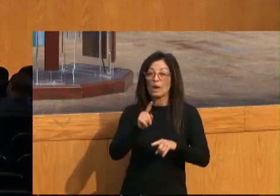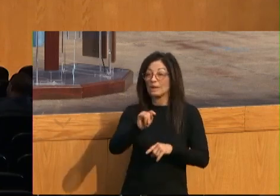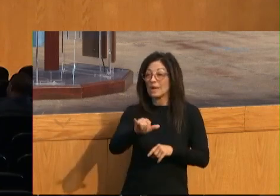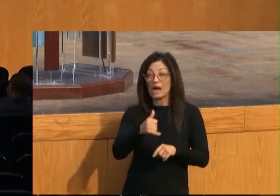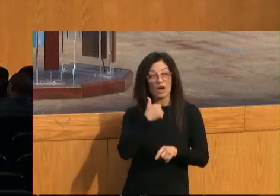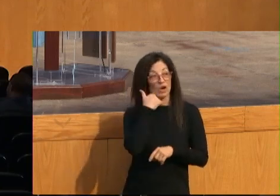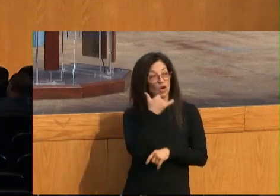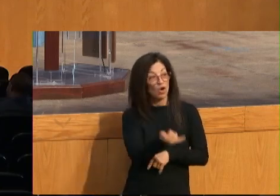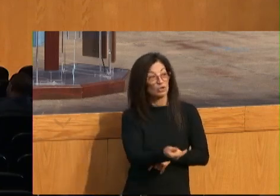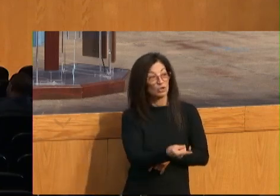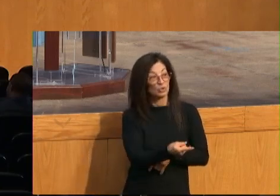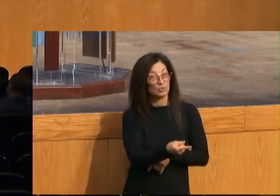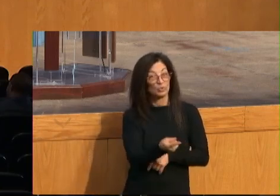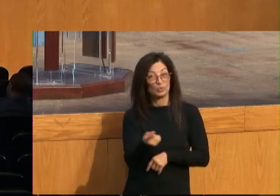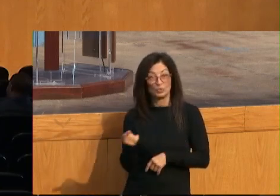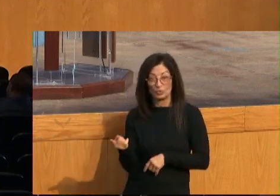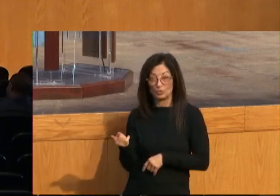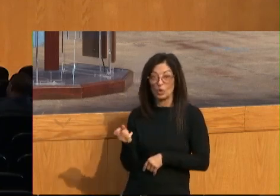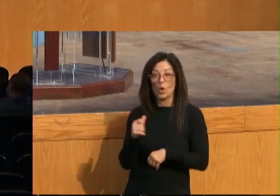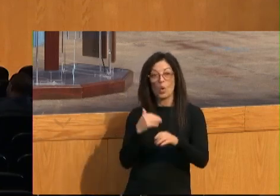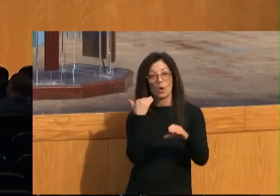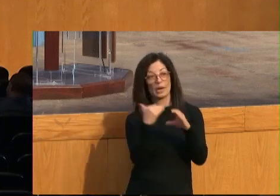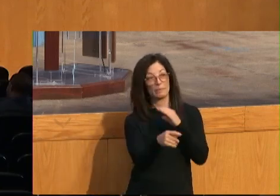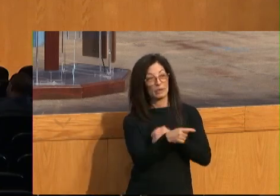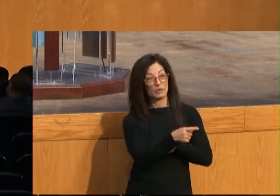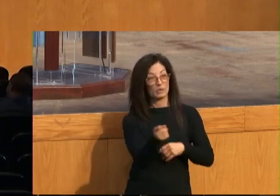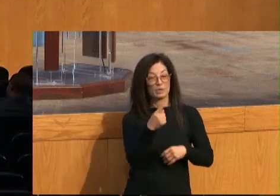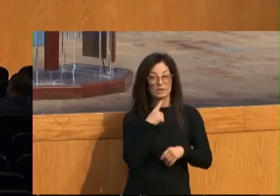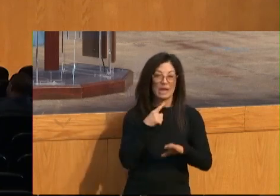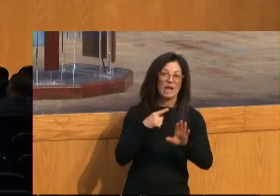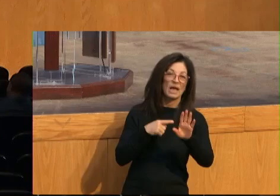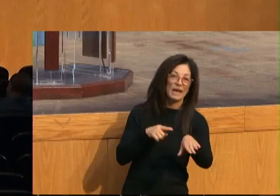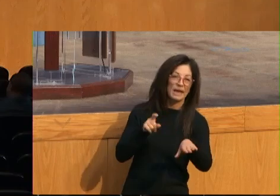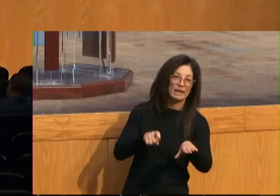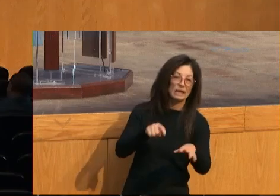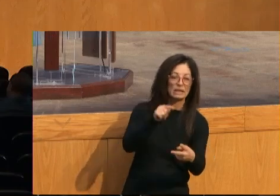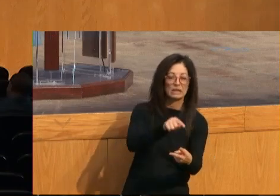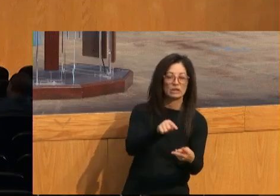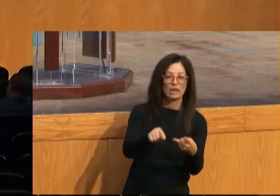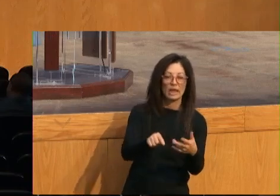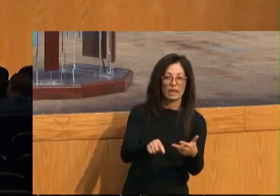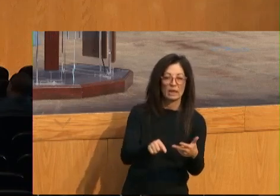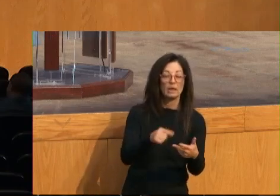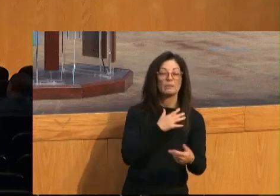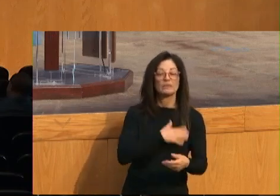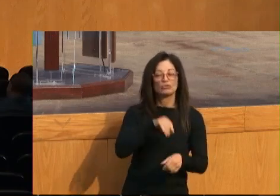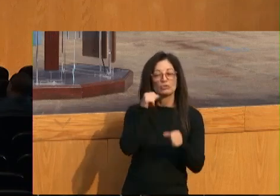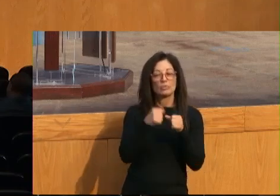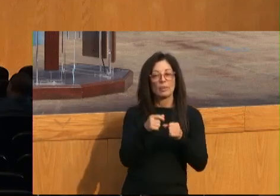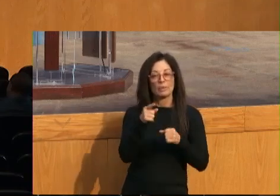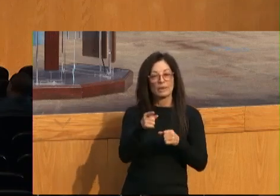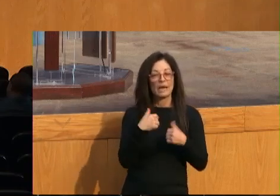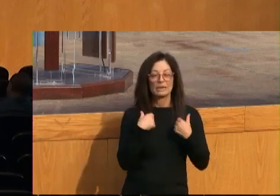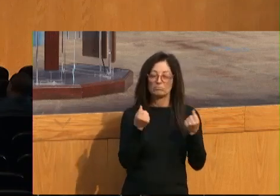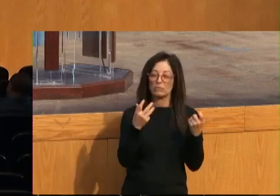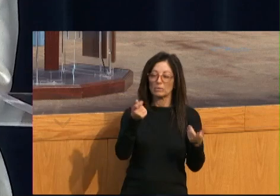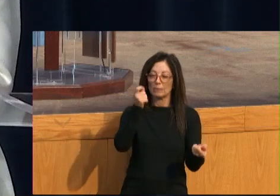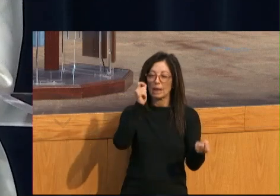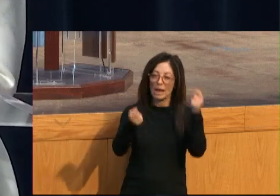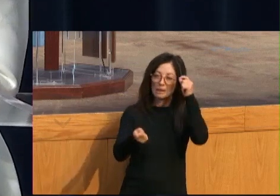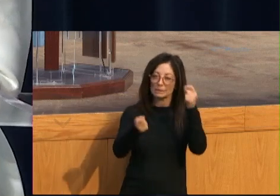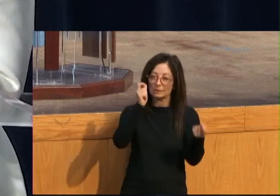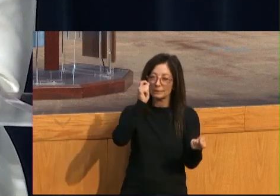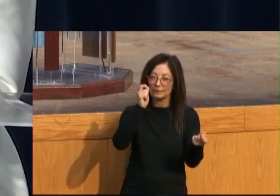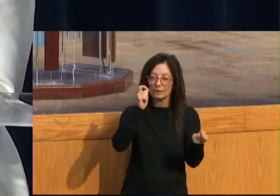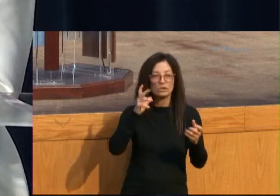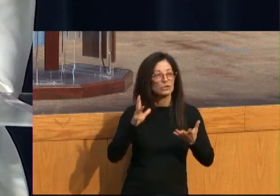you or sends you an email and says, hey, I need this or that, just remember that he is wearing multiple hats.